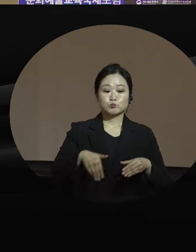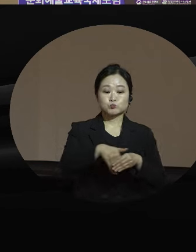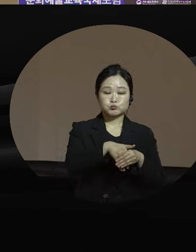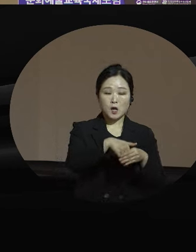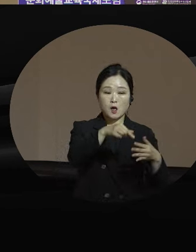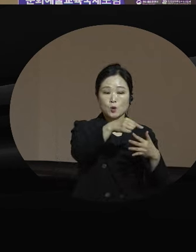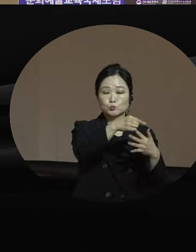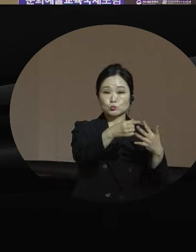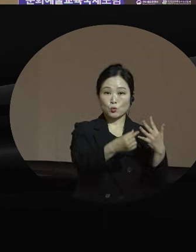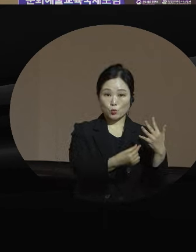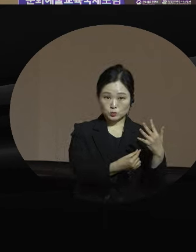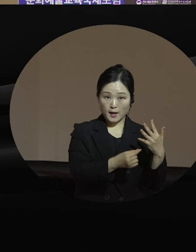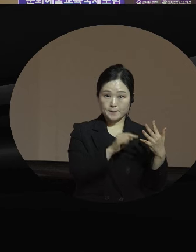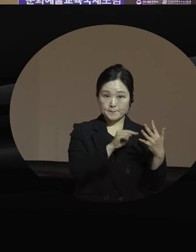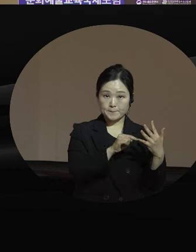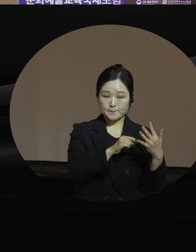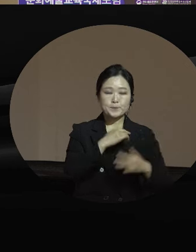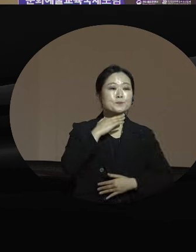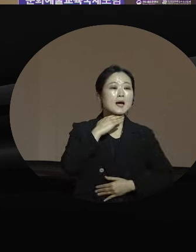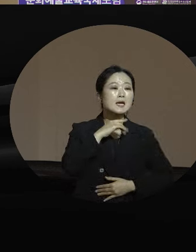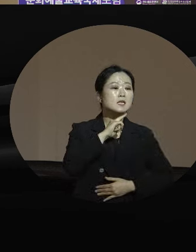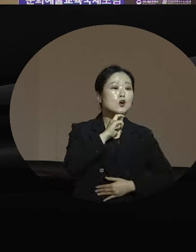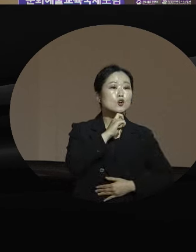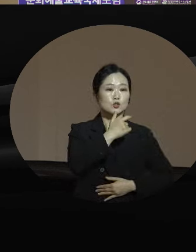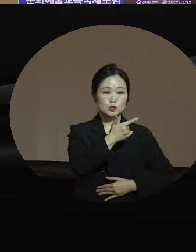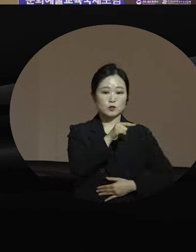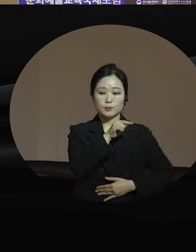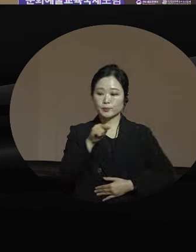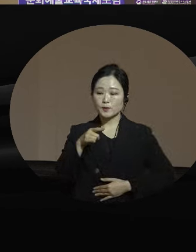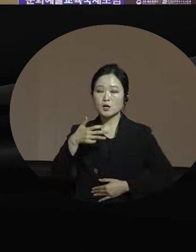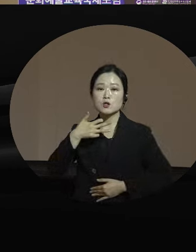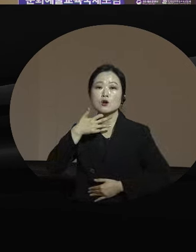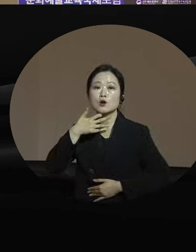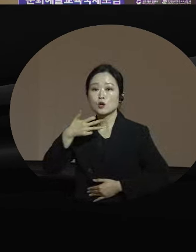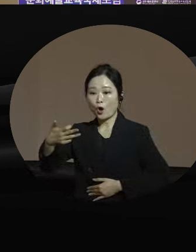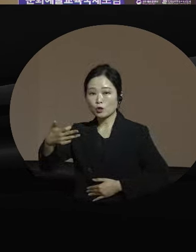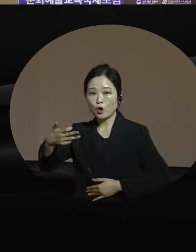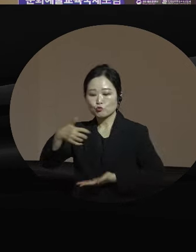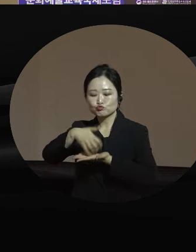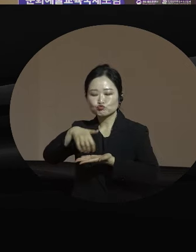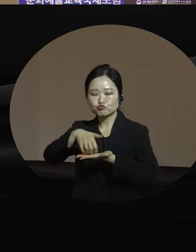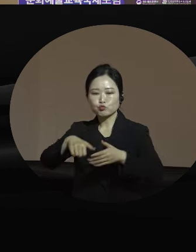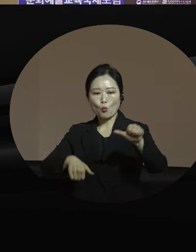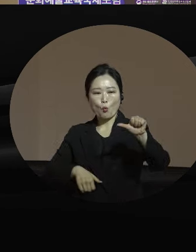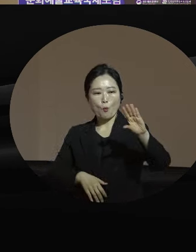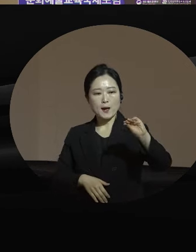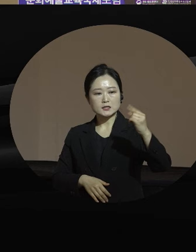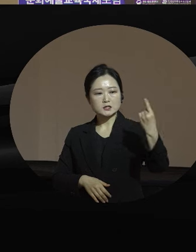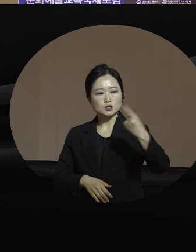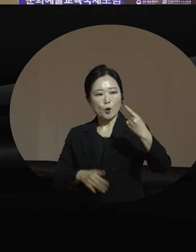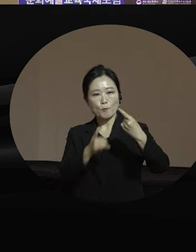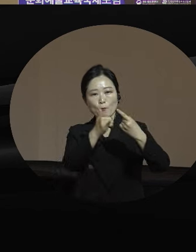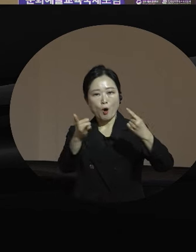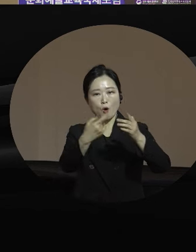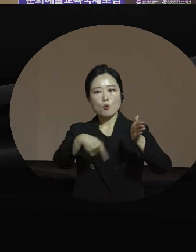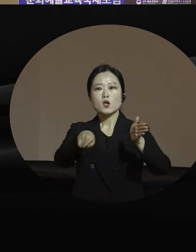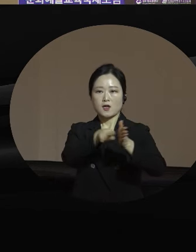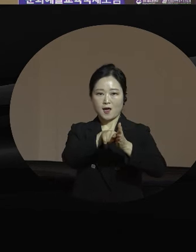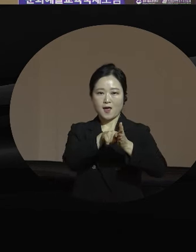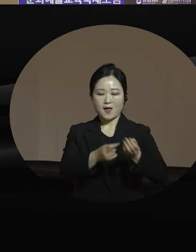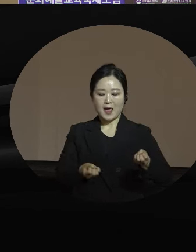51,000 children aged 16 till 18 to increase access to cultural and artistic